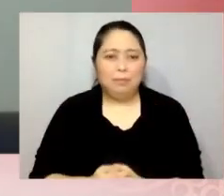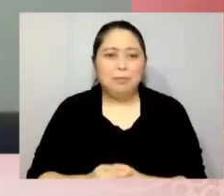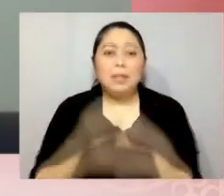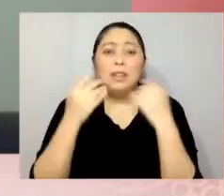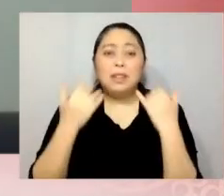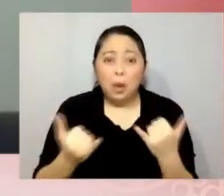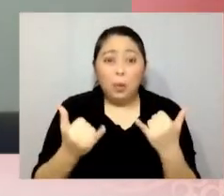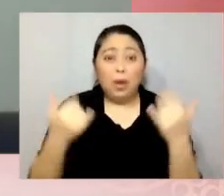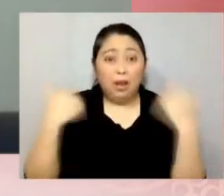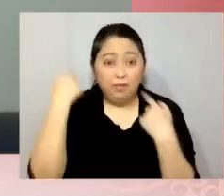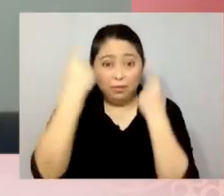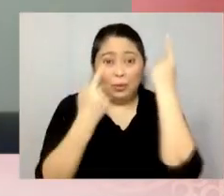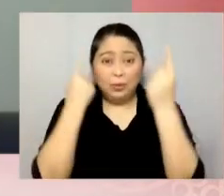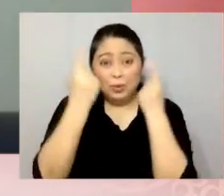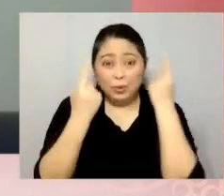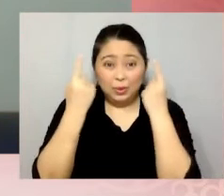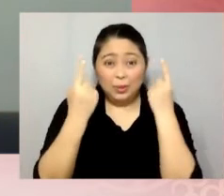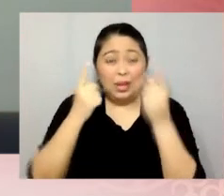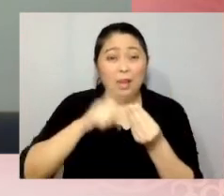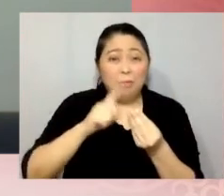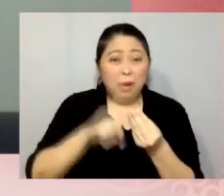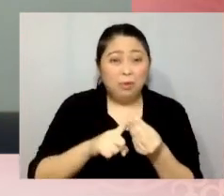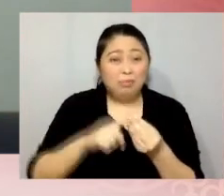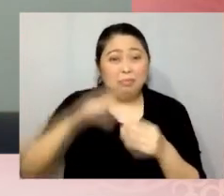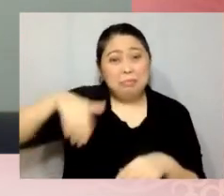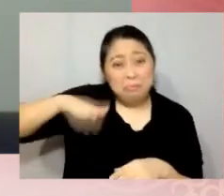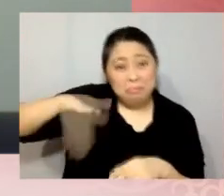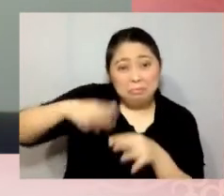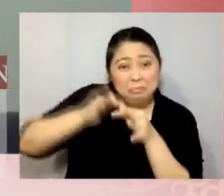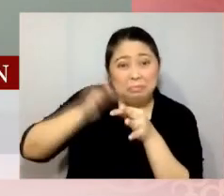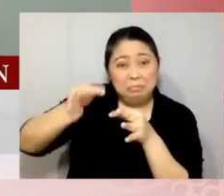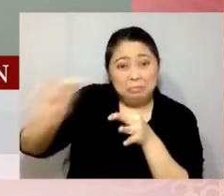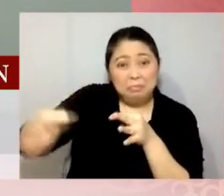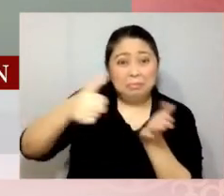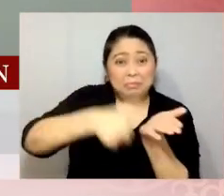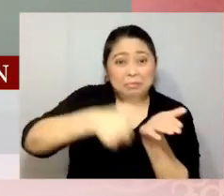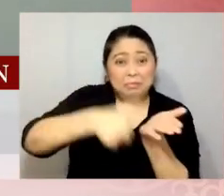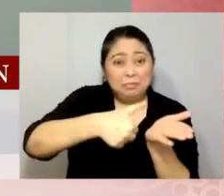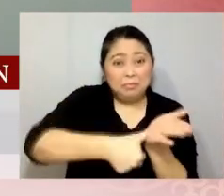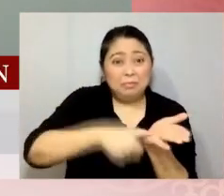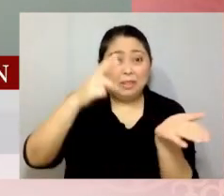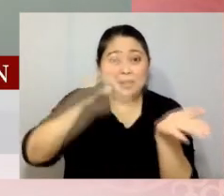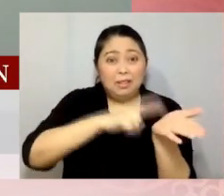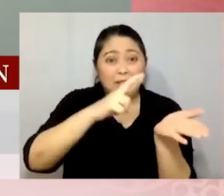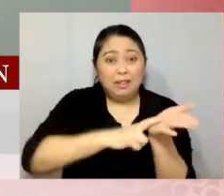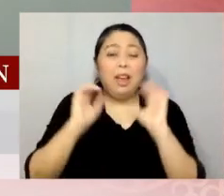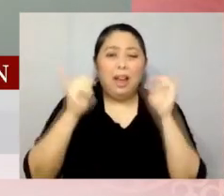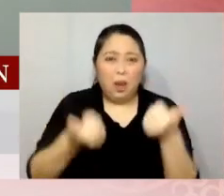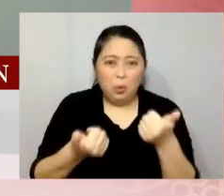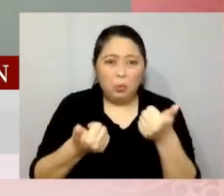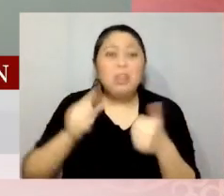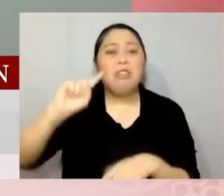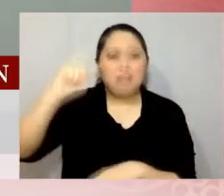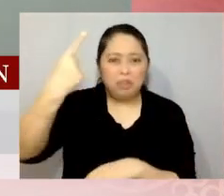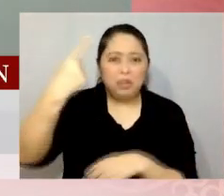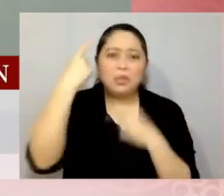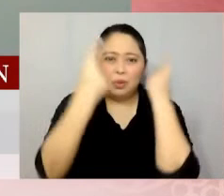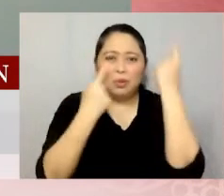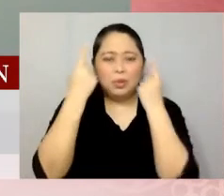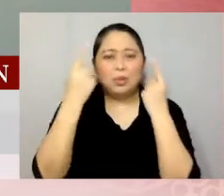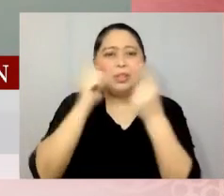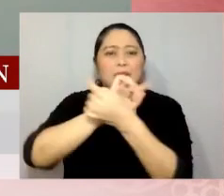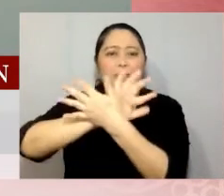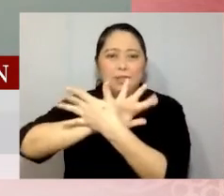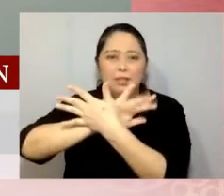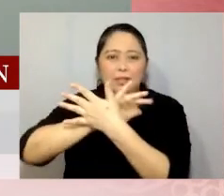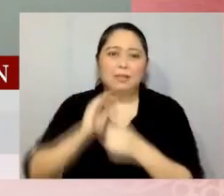pandemic. Although our commission have innovated some online projects in order